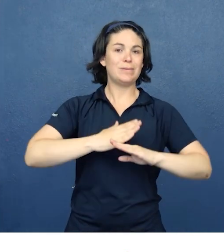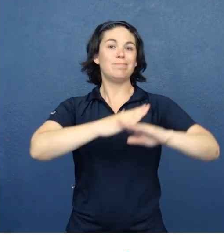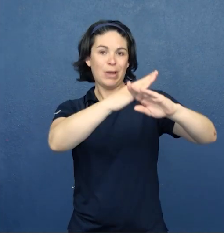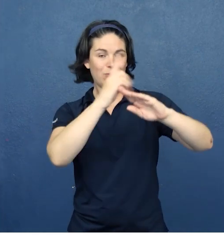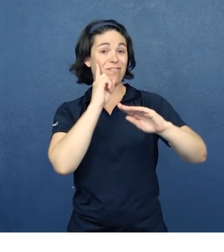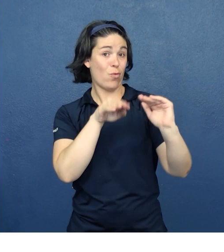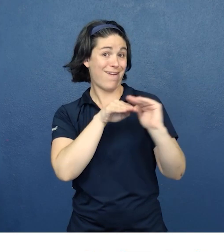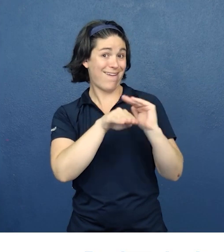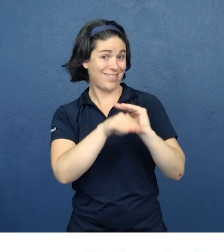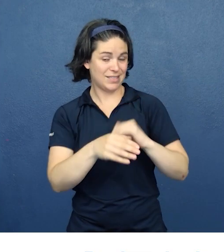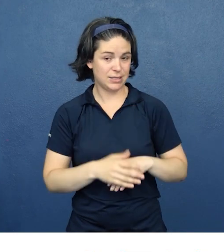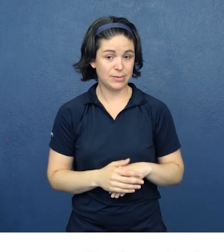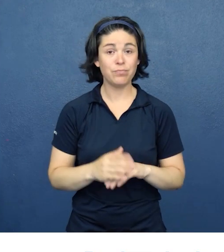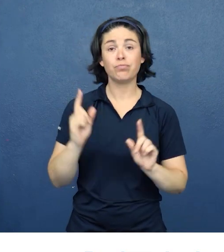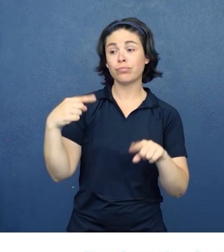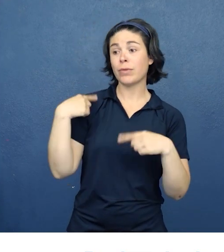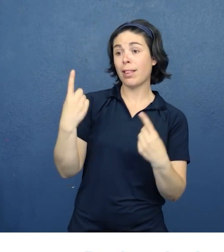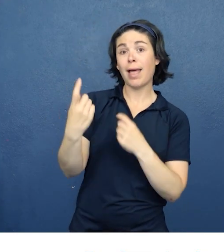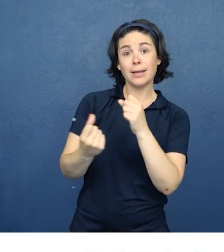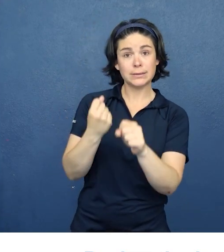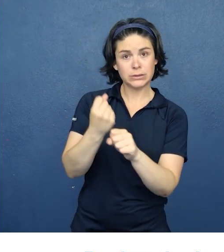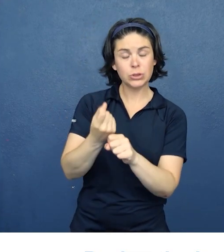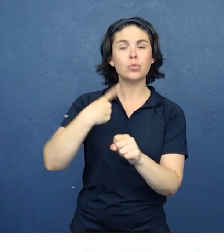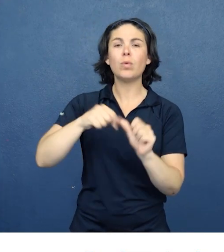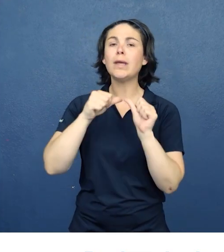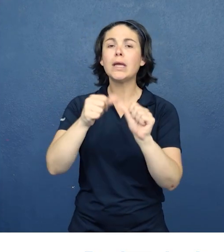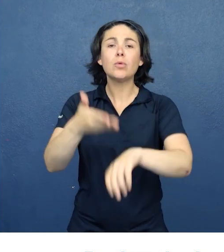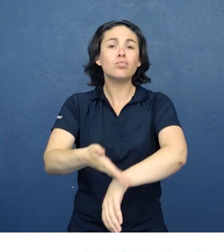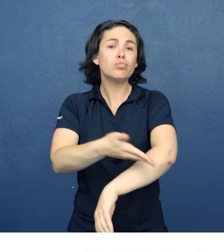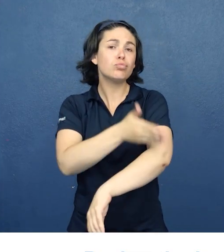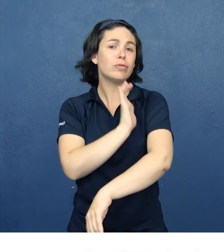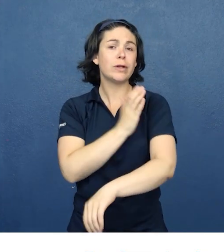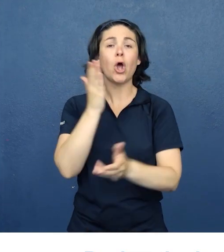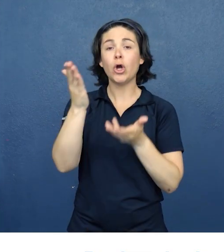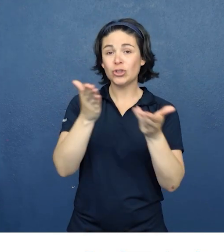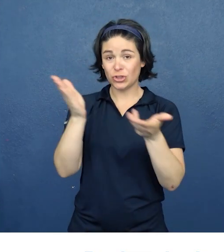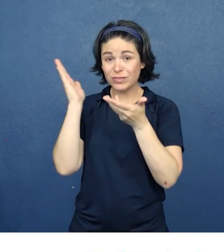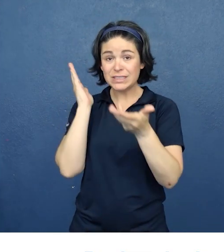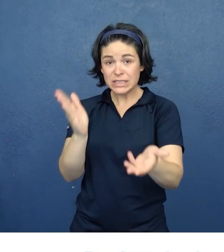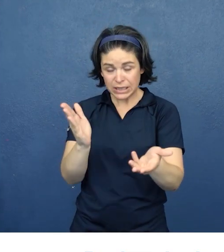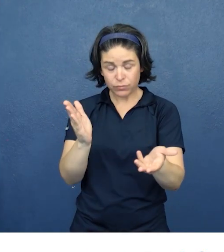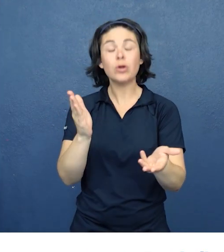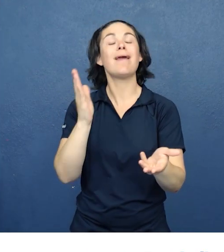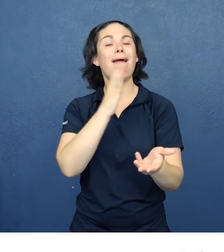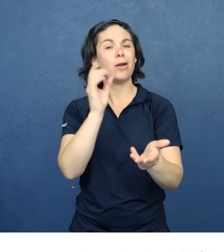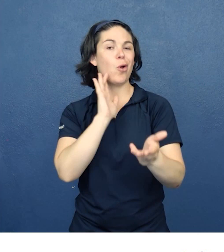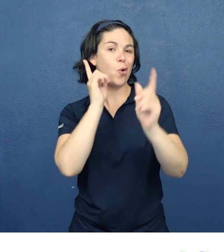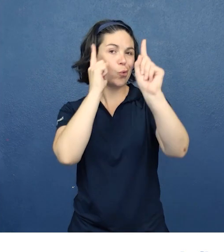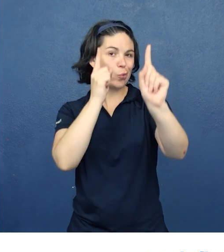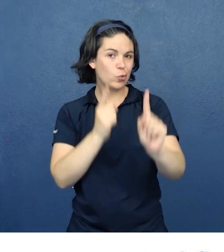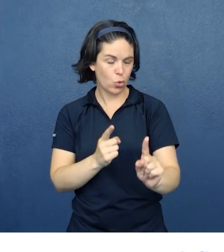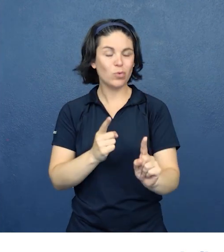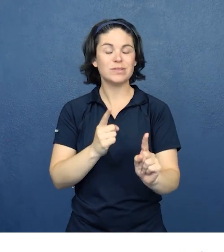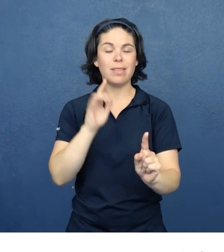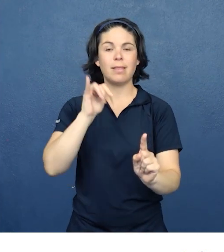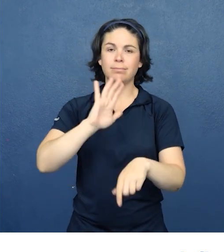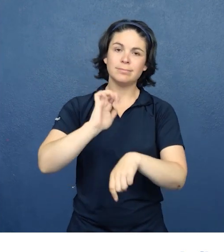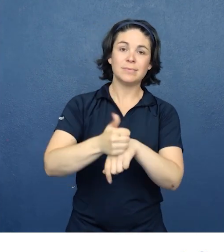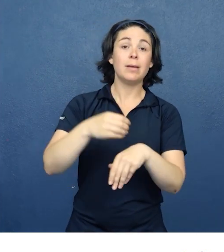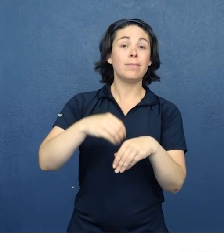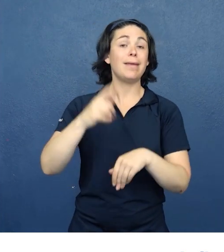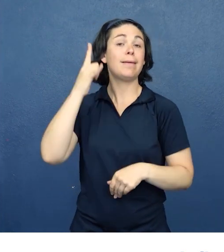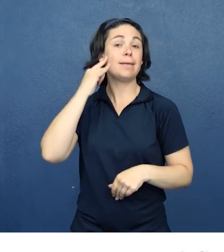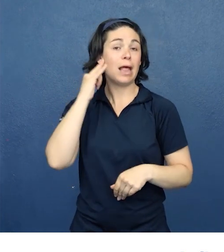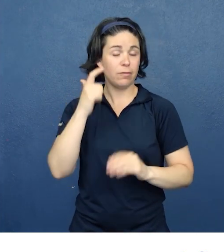access. During the last fiscal year, we continued improving our service delivery infrastructure and goals as defined in the California